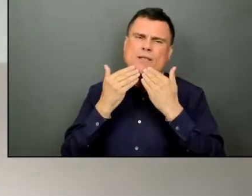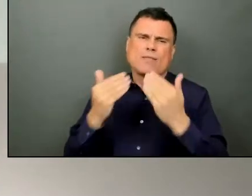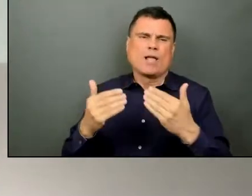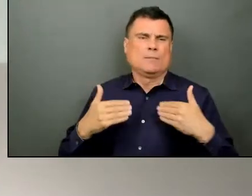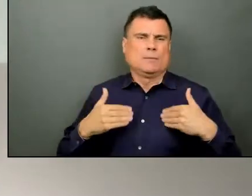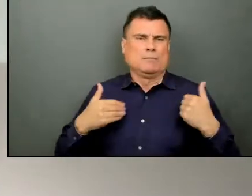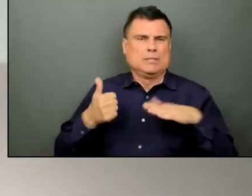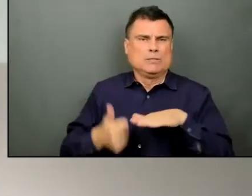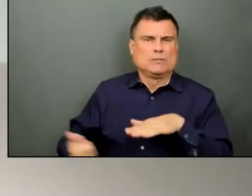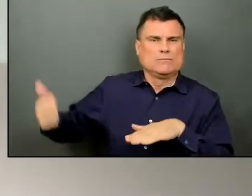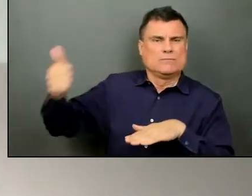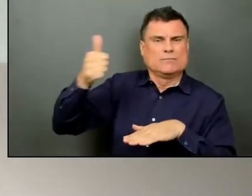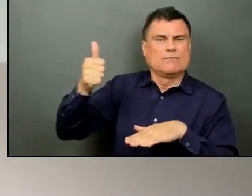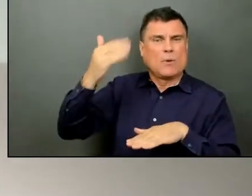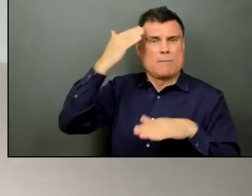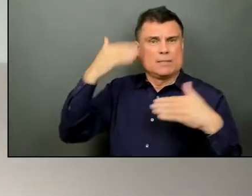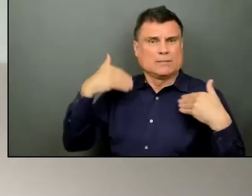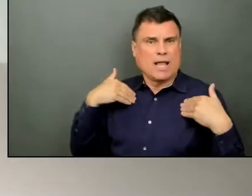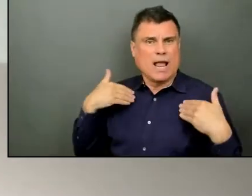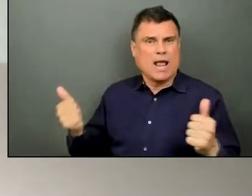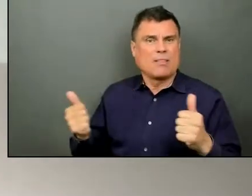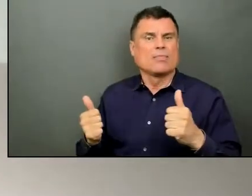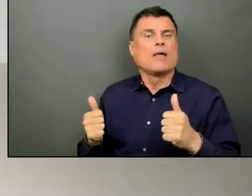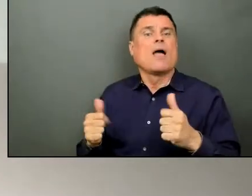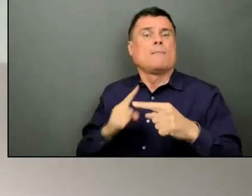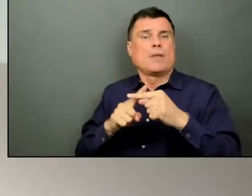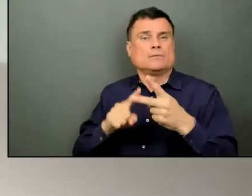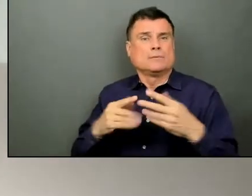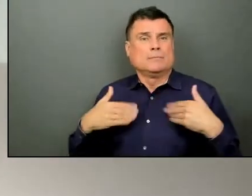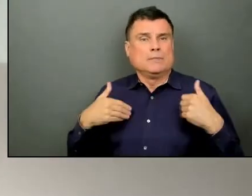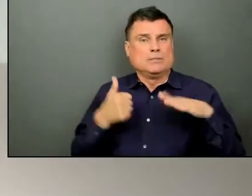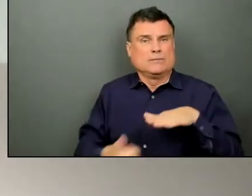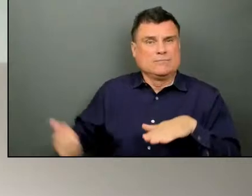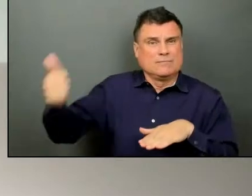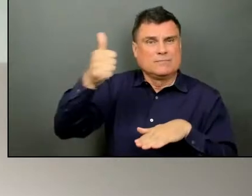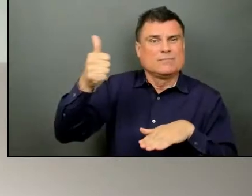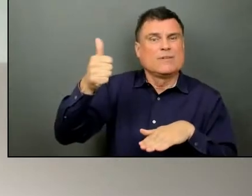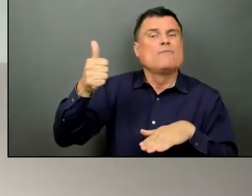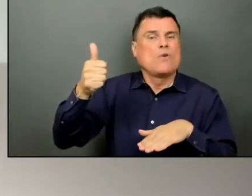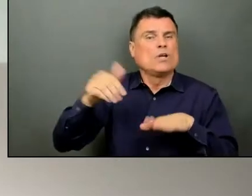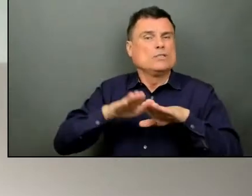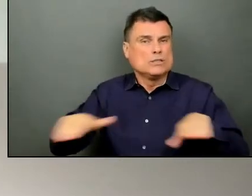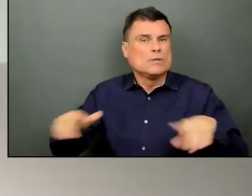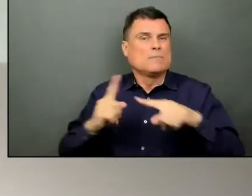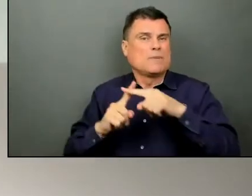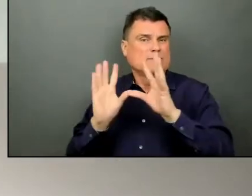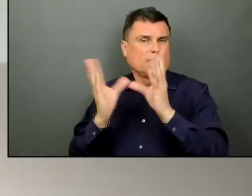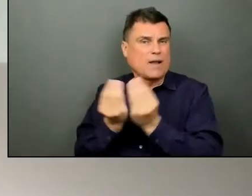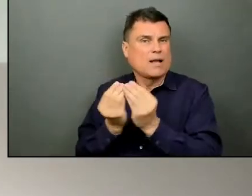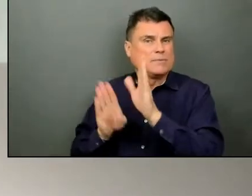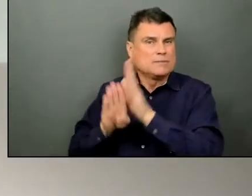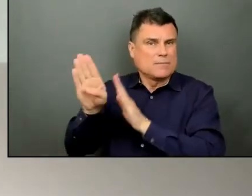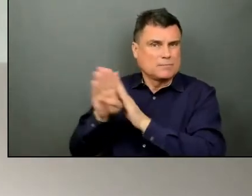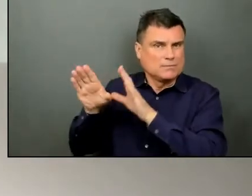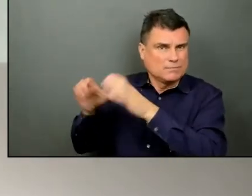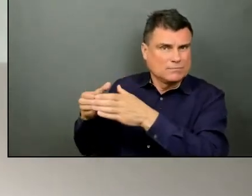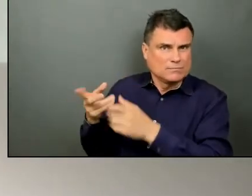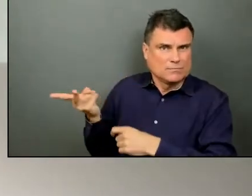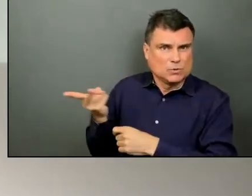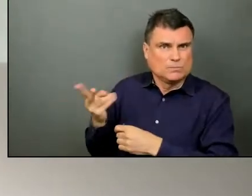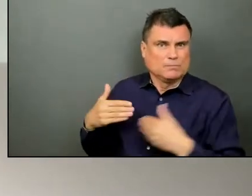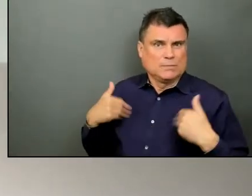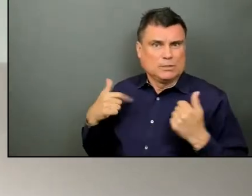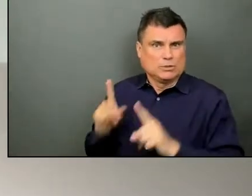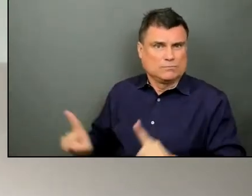and Families, also the Ministry of Education for their vision and strategy around youth mental health in this